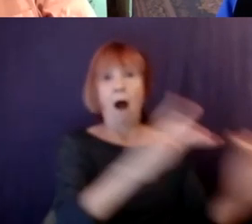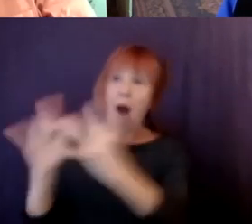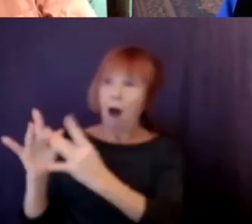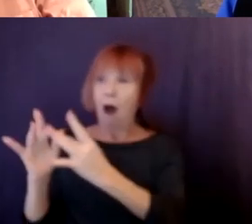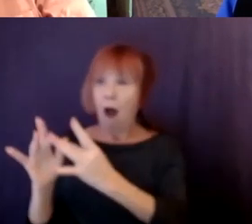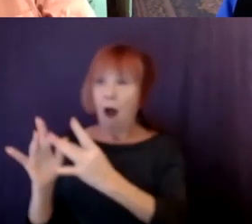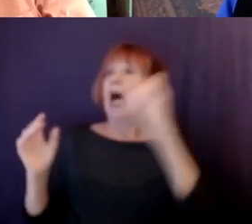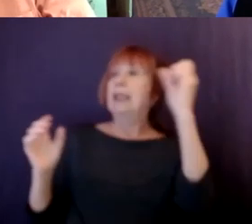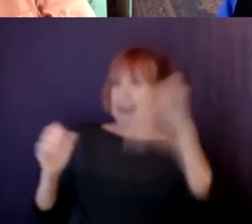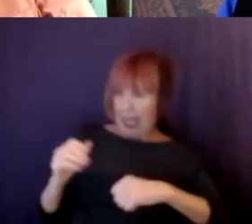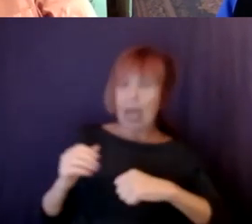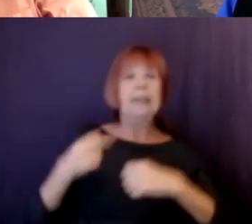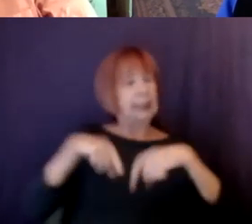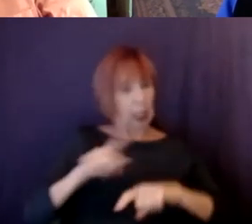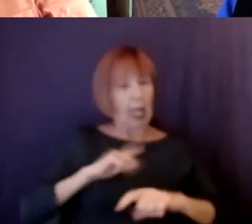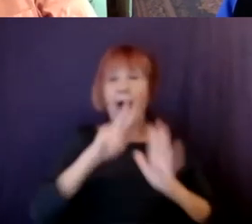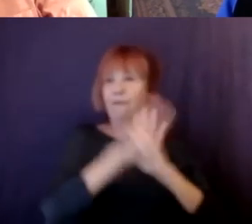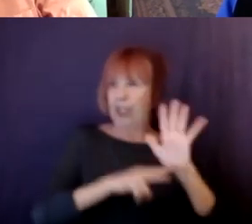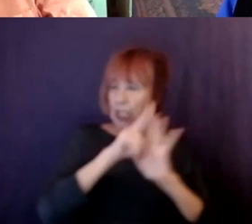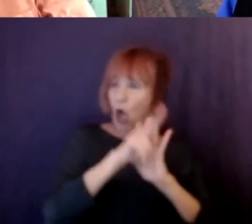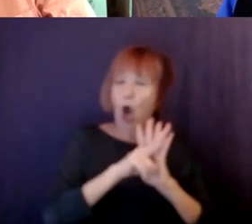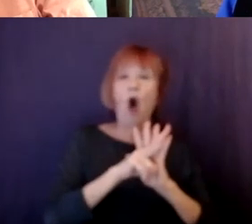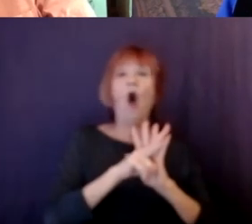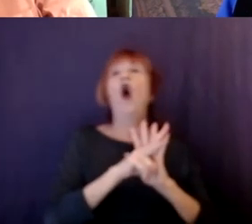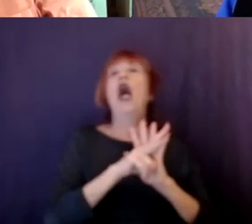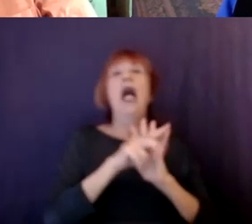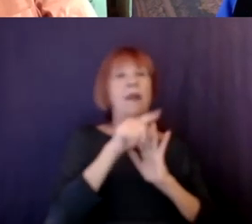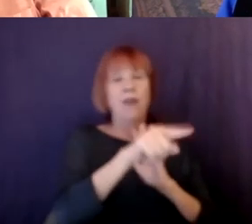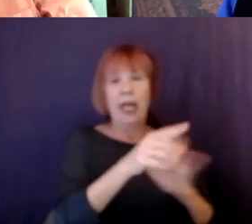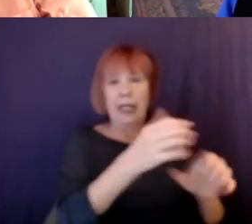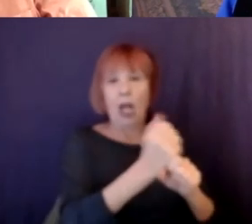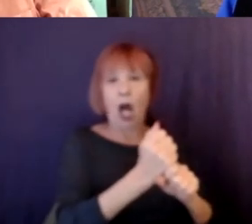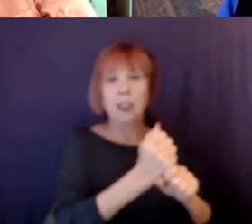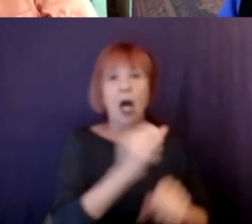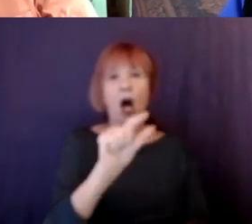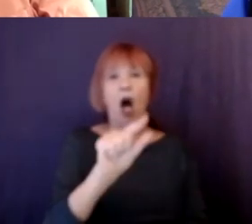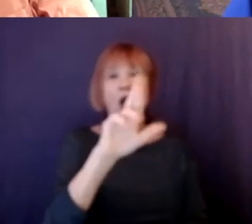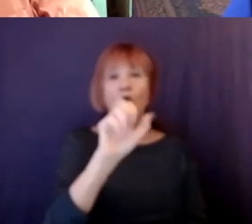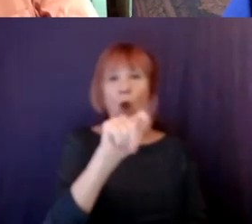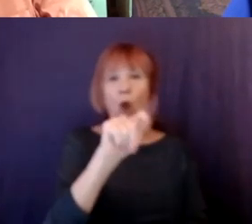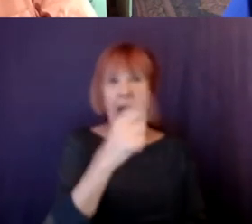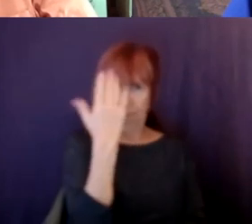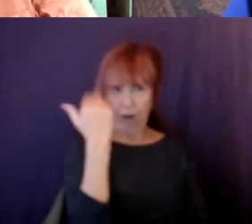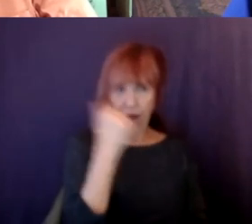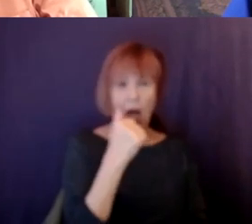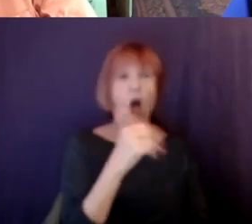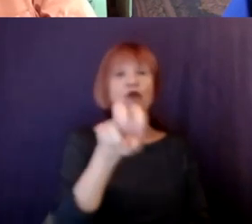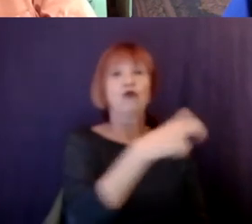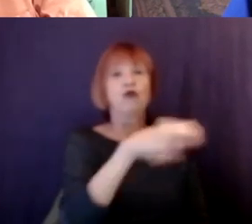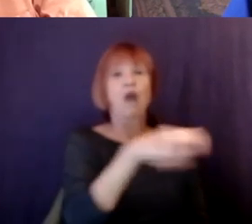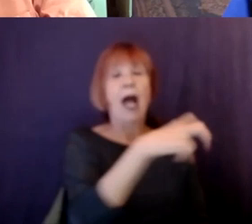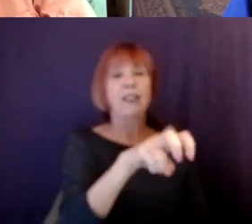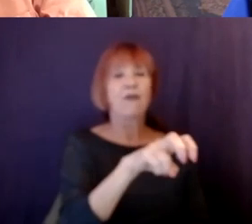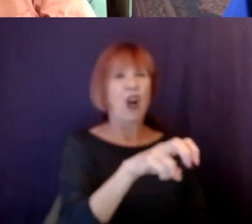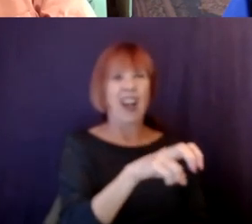the tapes exist. They had gotten a grant to get them transferred from the original half